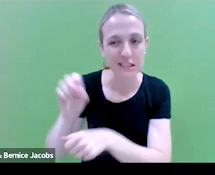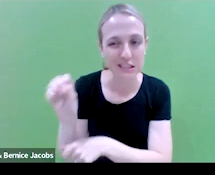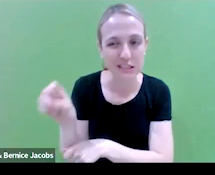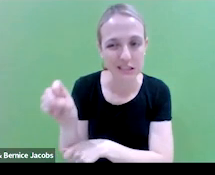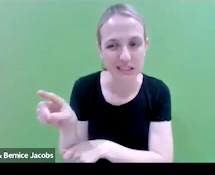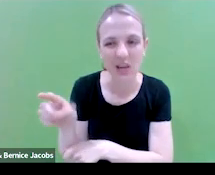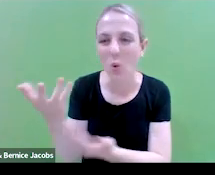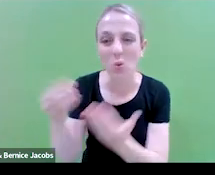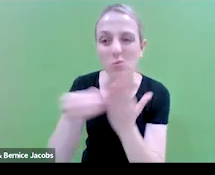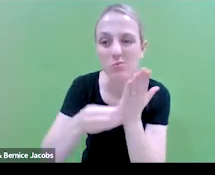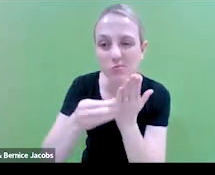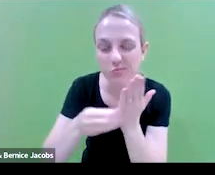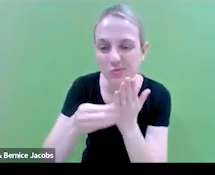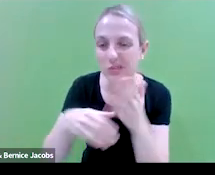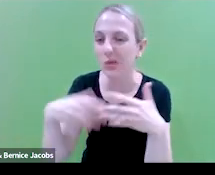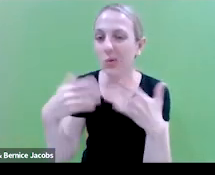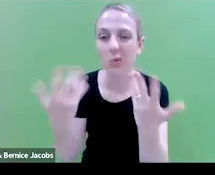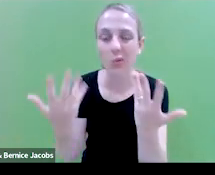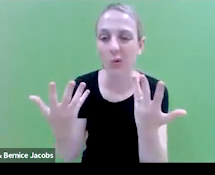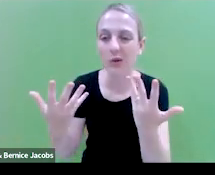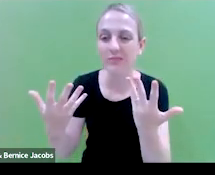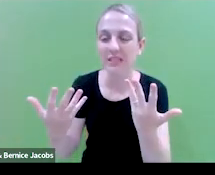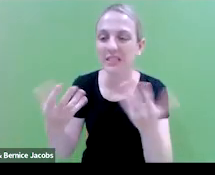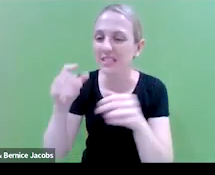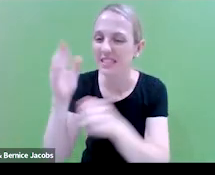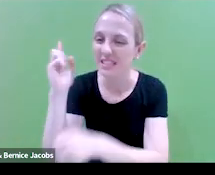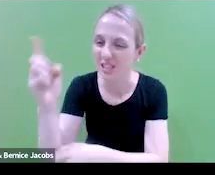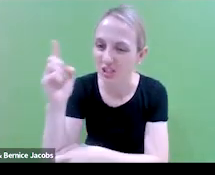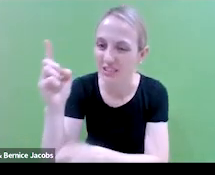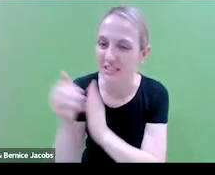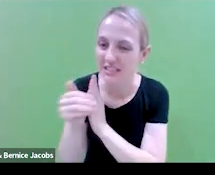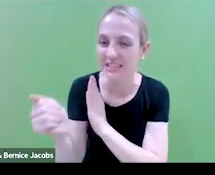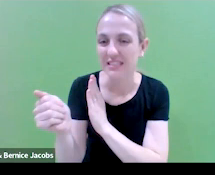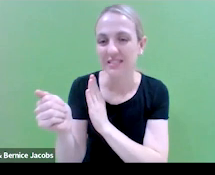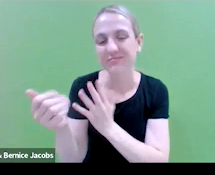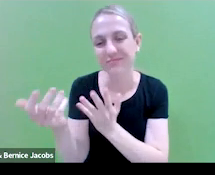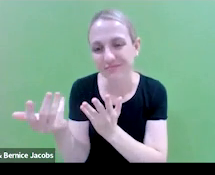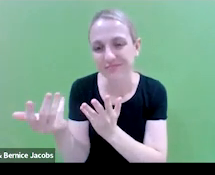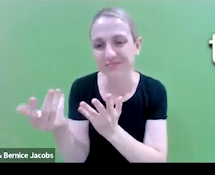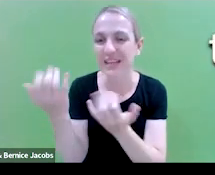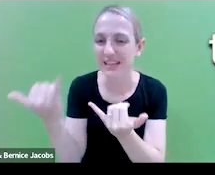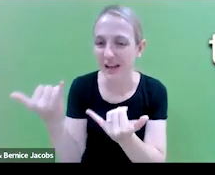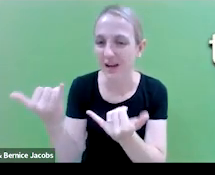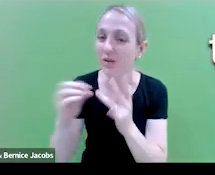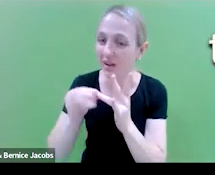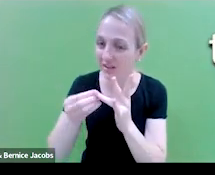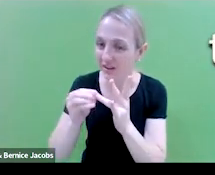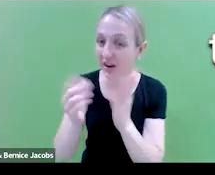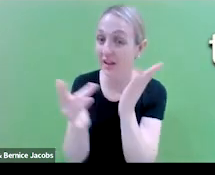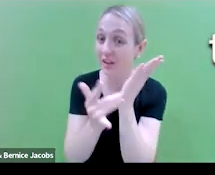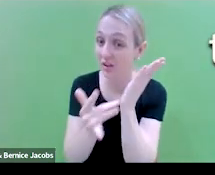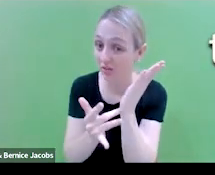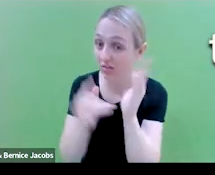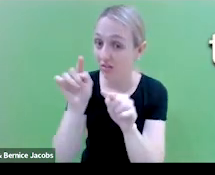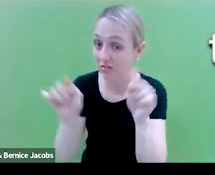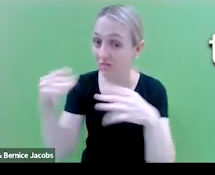textbooks, teachers, etc. So it would probably be a further stretch to try integrate technologies or methods into